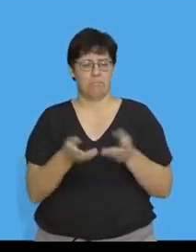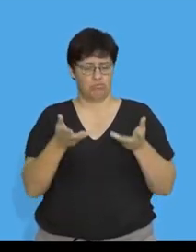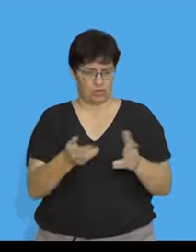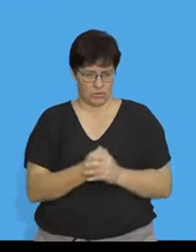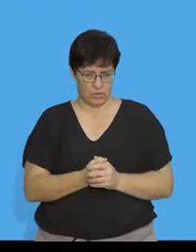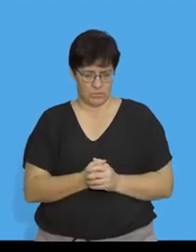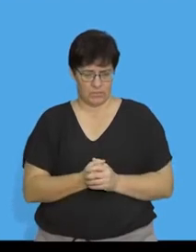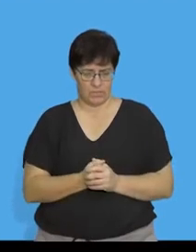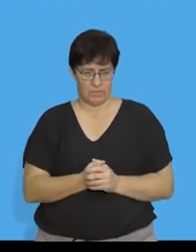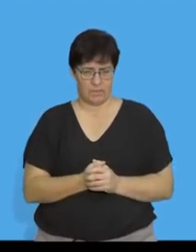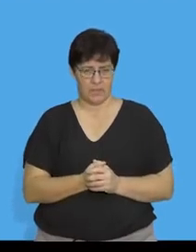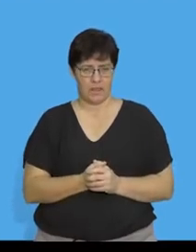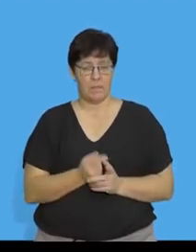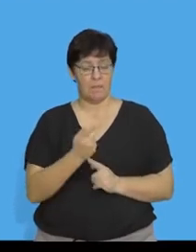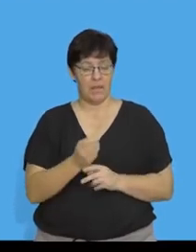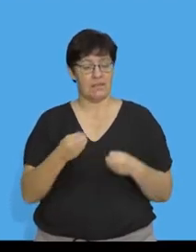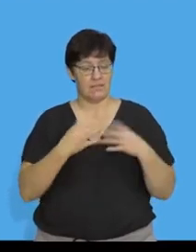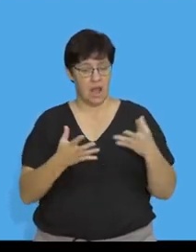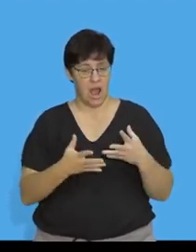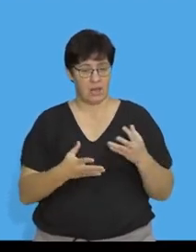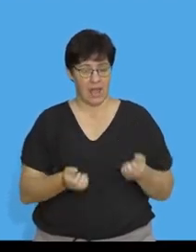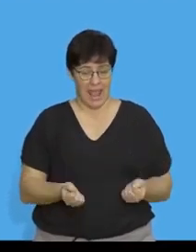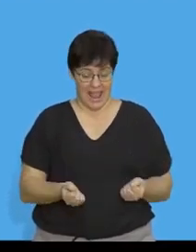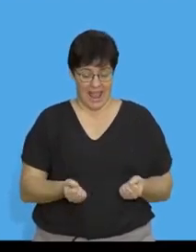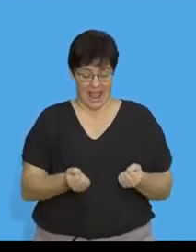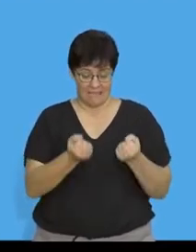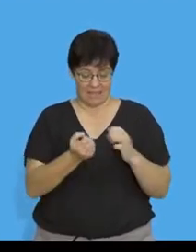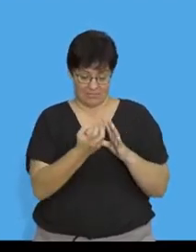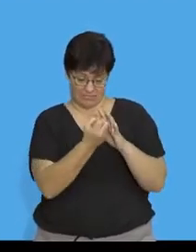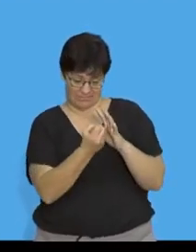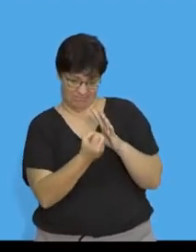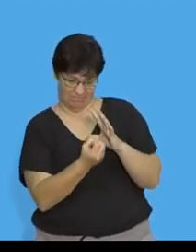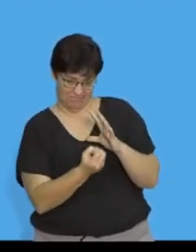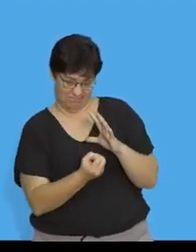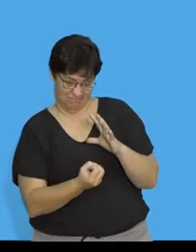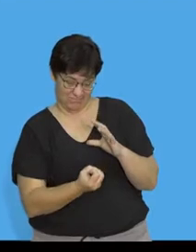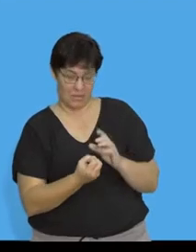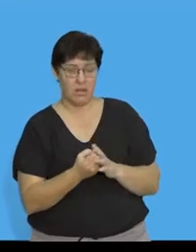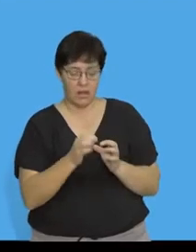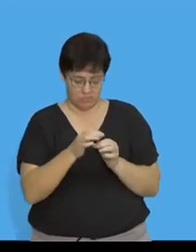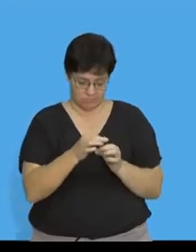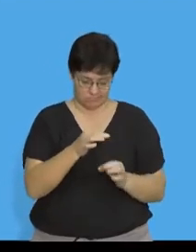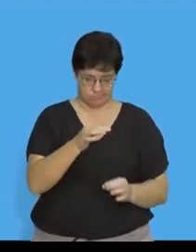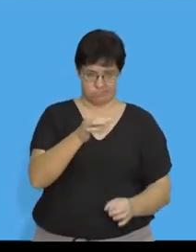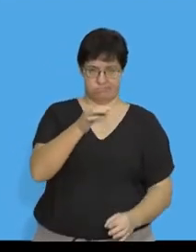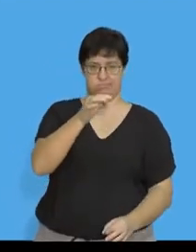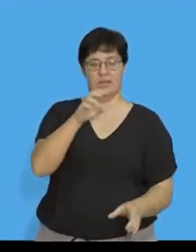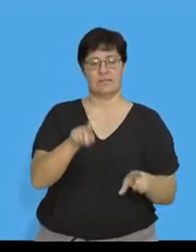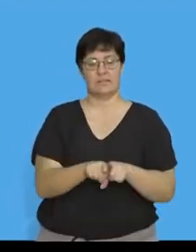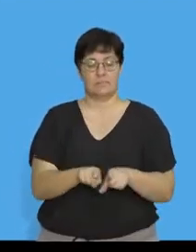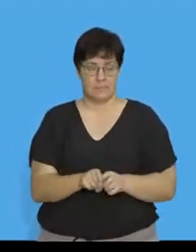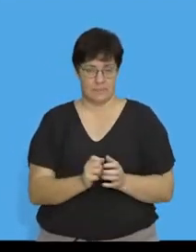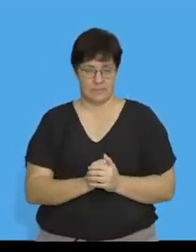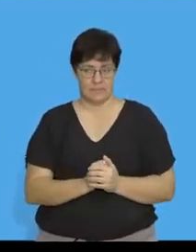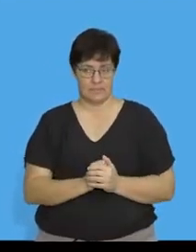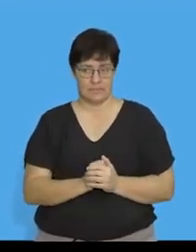decreasing. And what is happening to the volume? Well, if we go from 100 to 400, then as we go